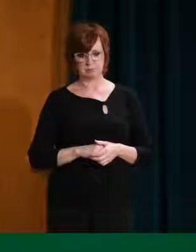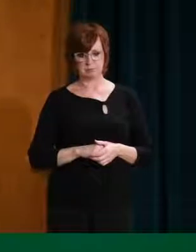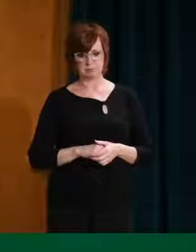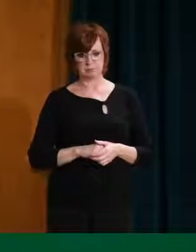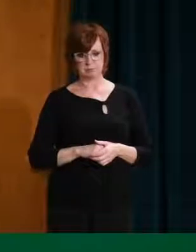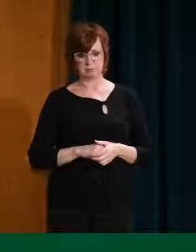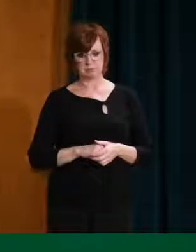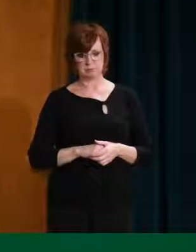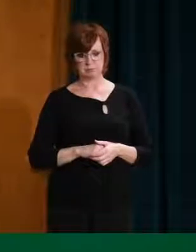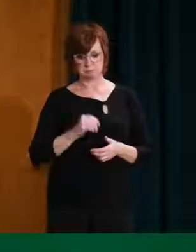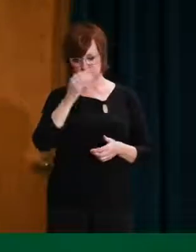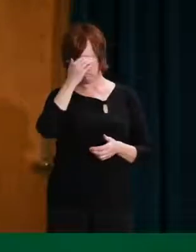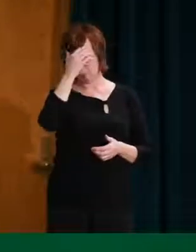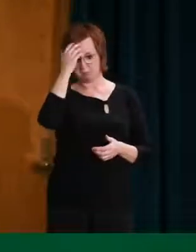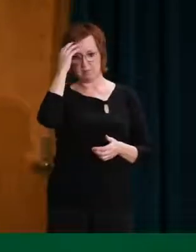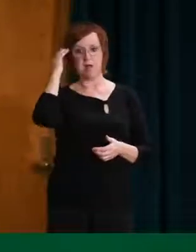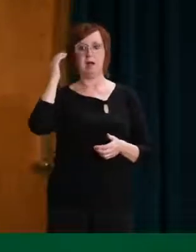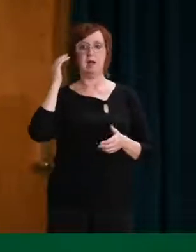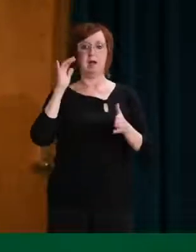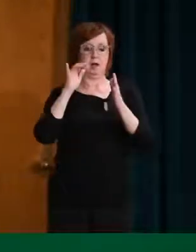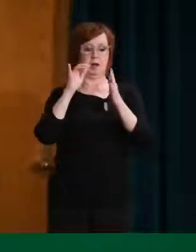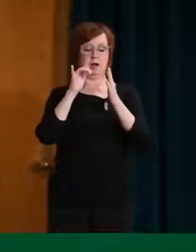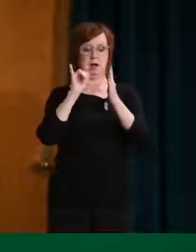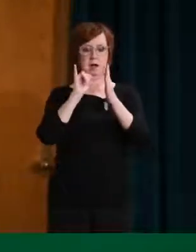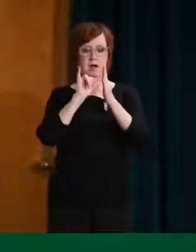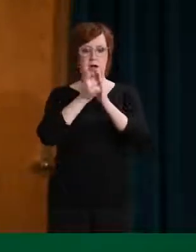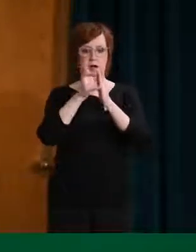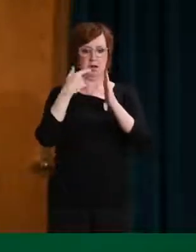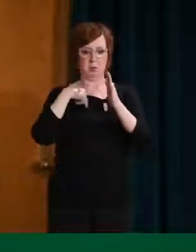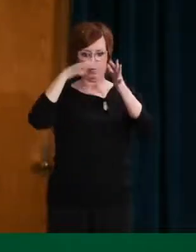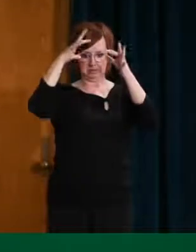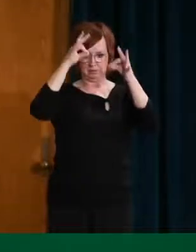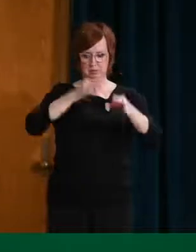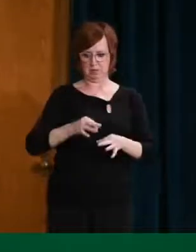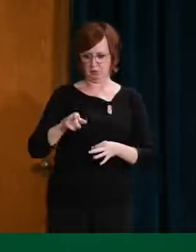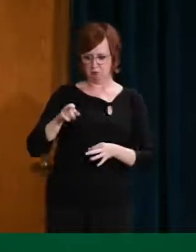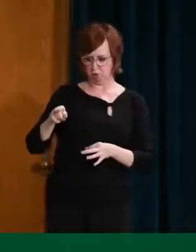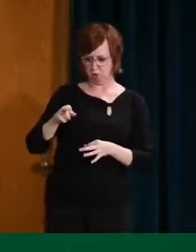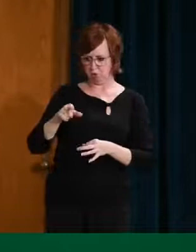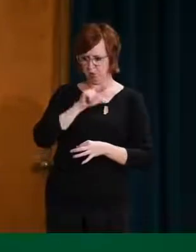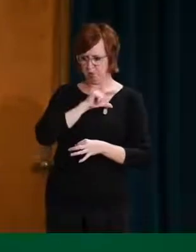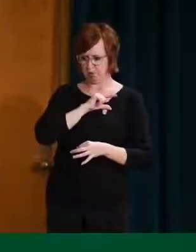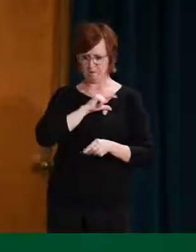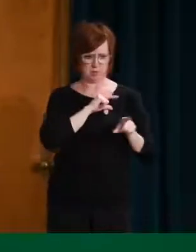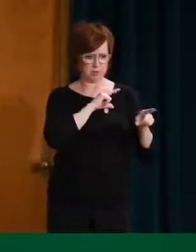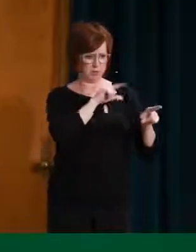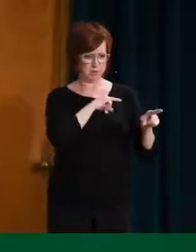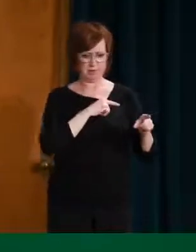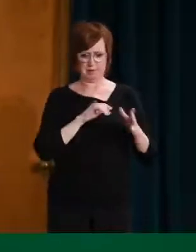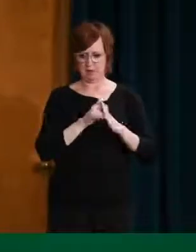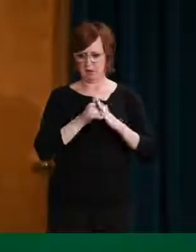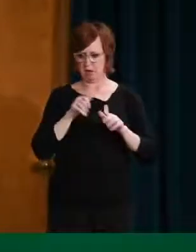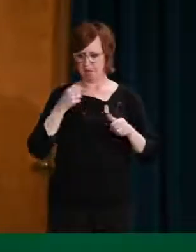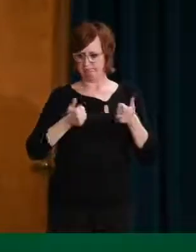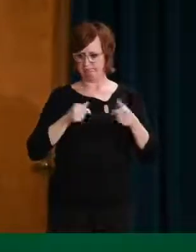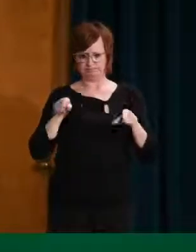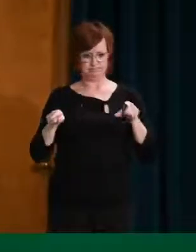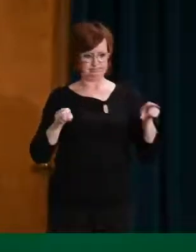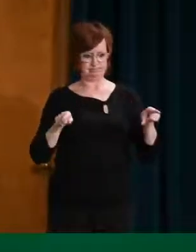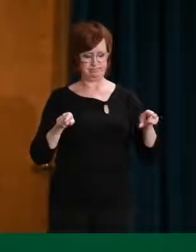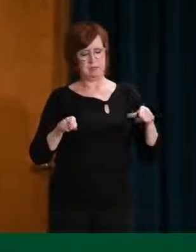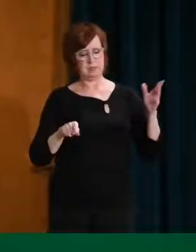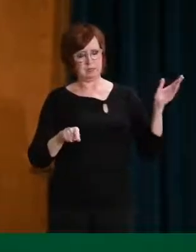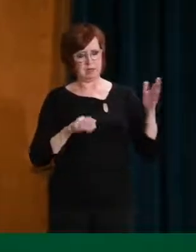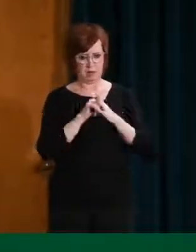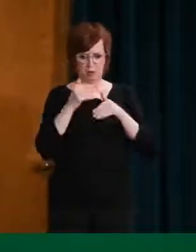decide who gets a ventilator and who does it? I guess so far you can't tell me how that process will work. It'd be based